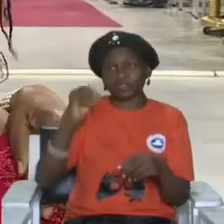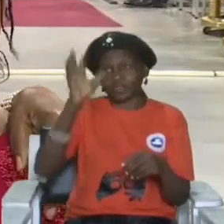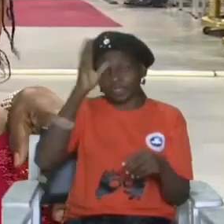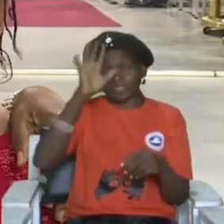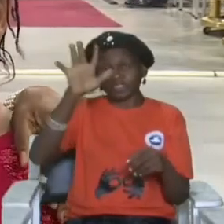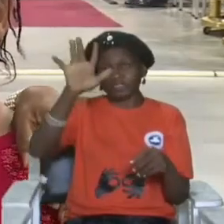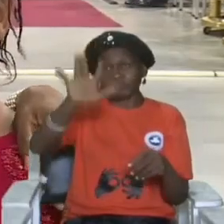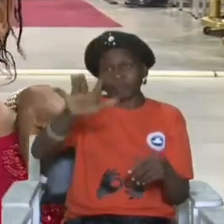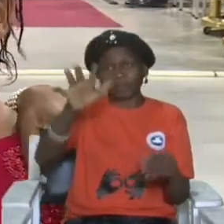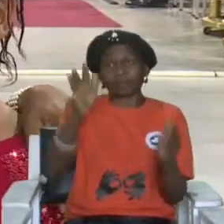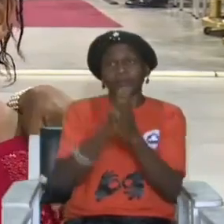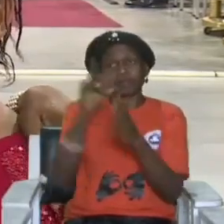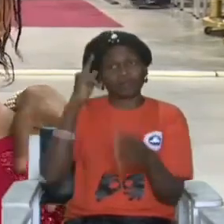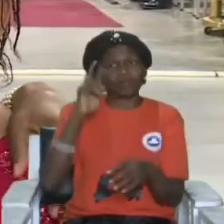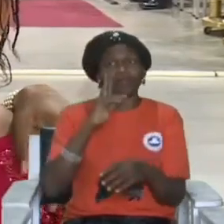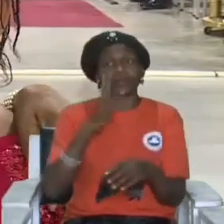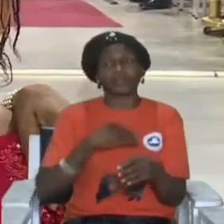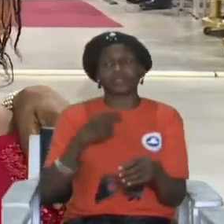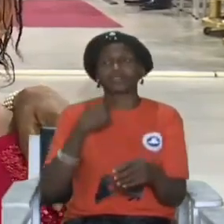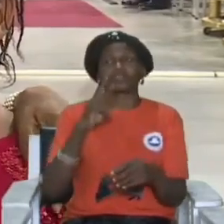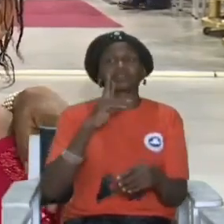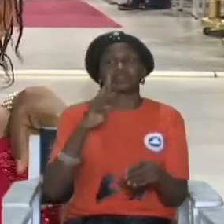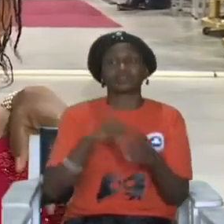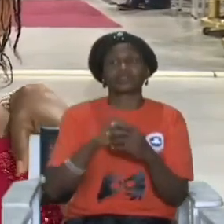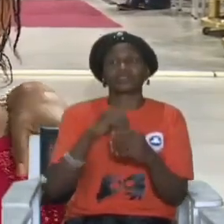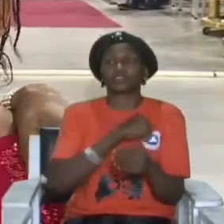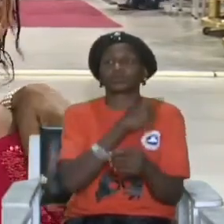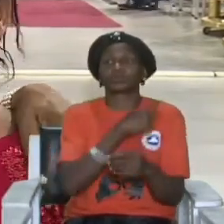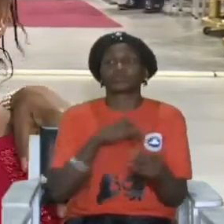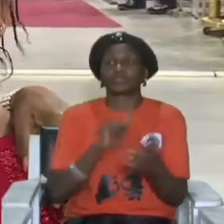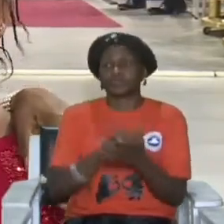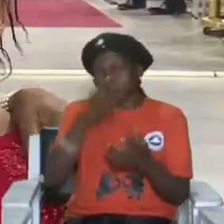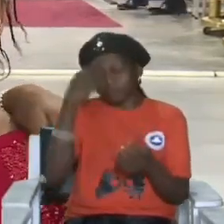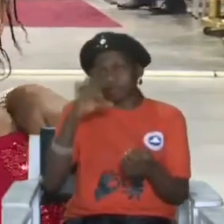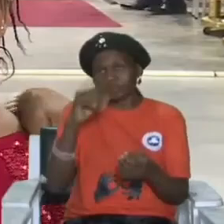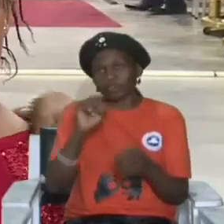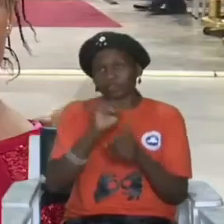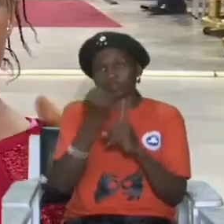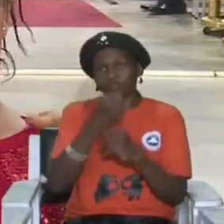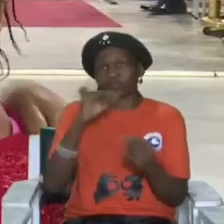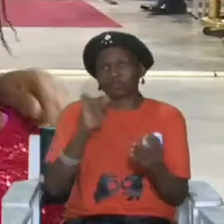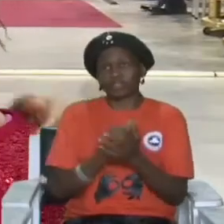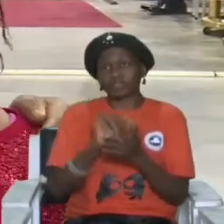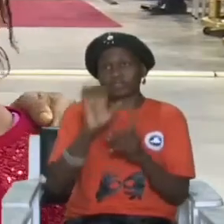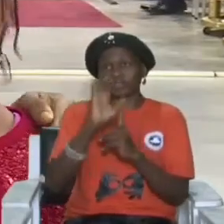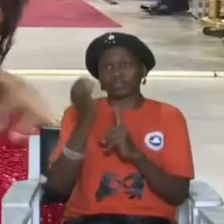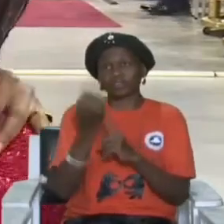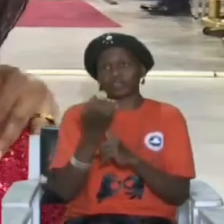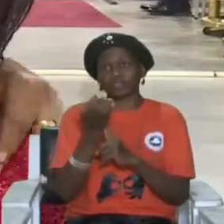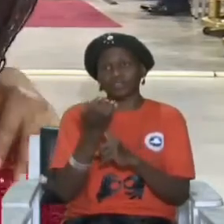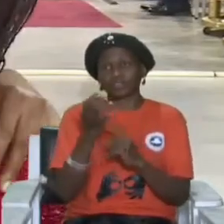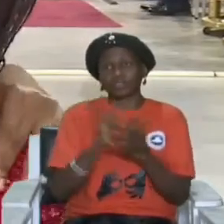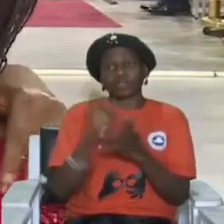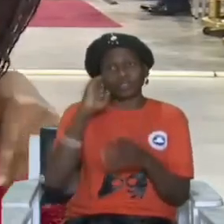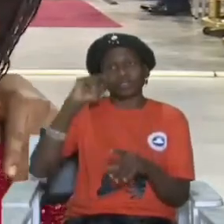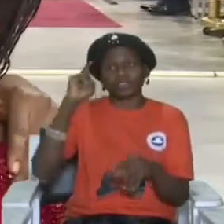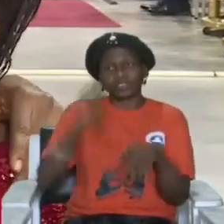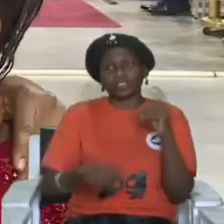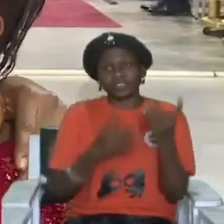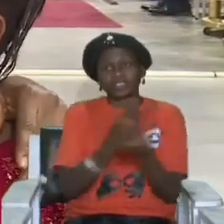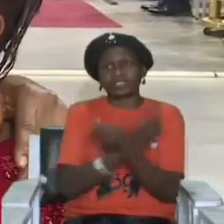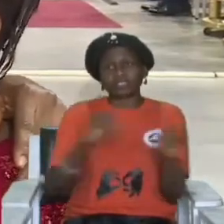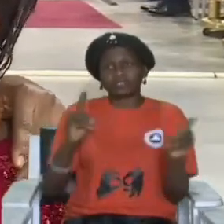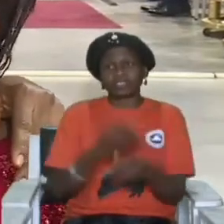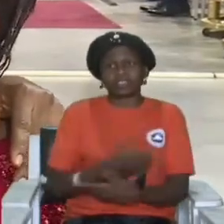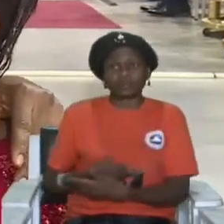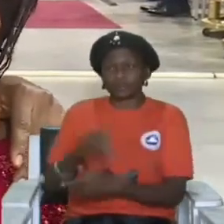for me. And they told me in the hospital that because of the situation of the condition, that I cannot be able to deliver this